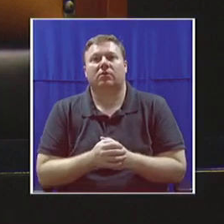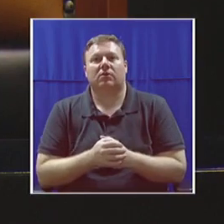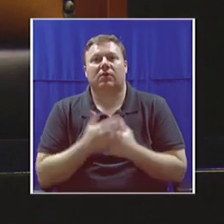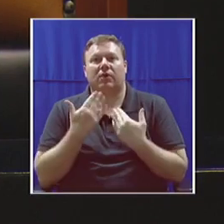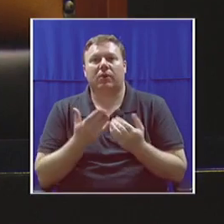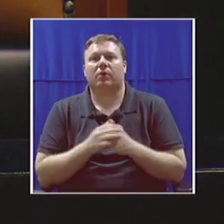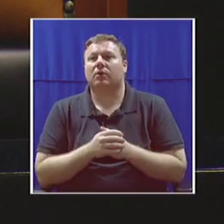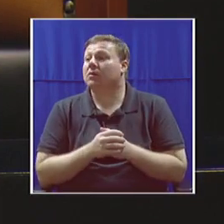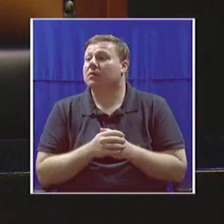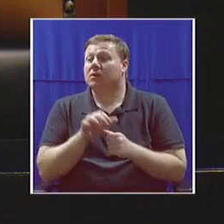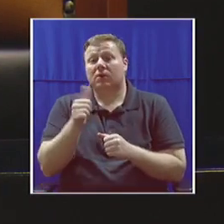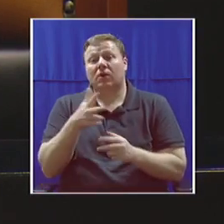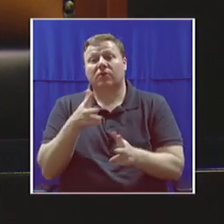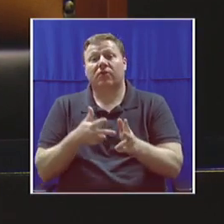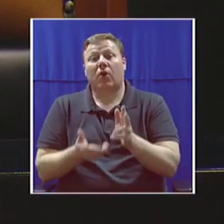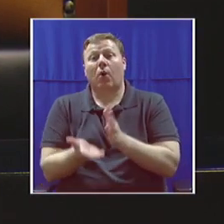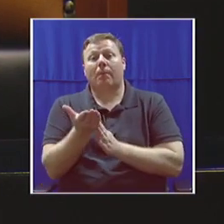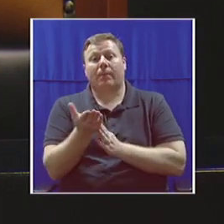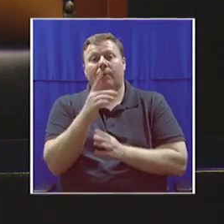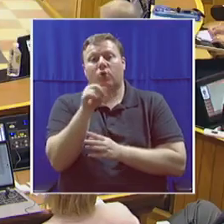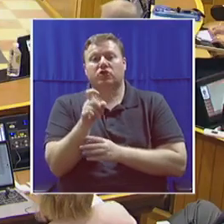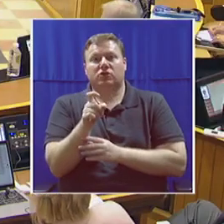next followup question is to be asked by The Honorable